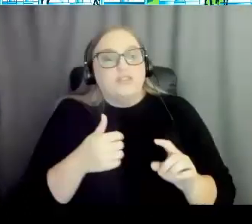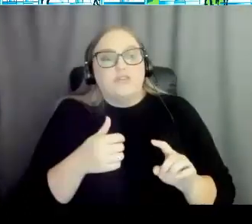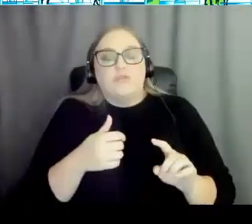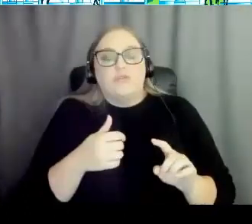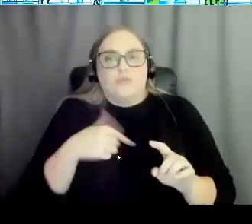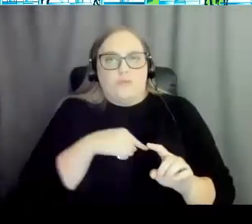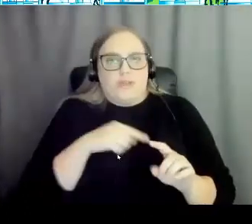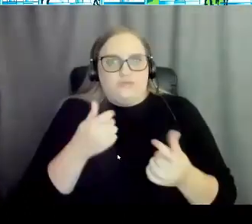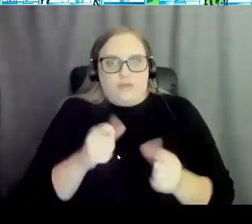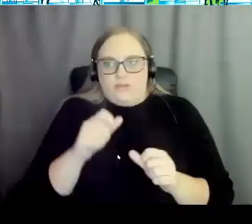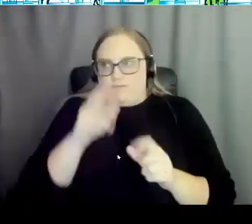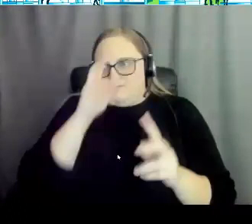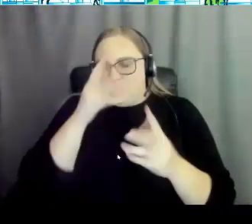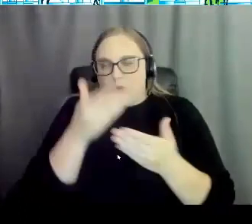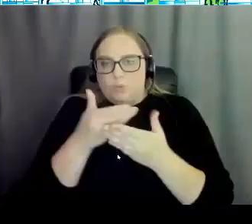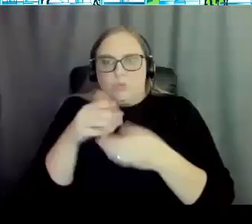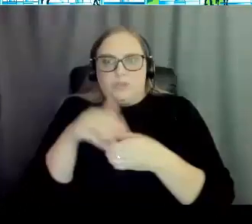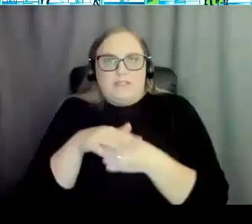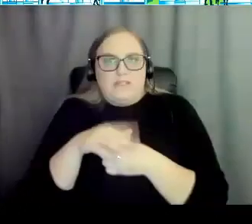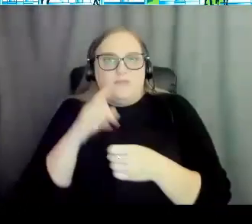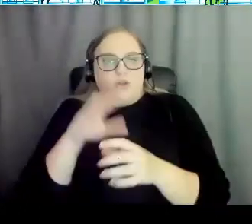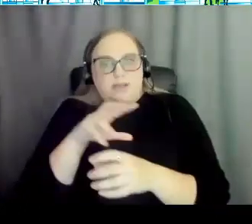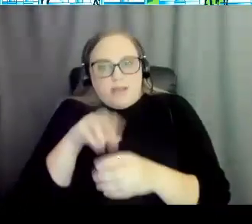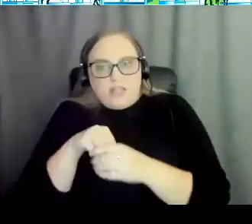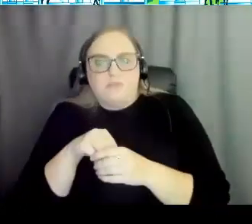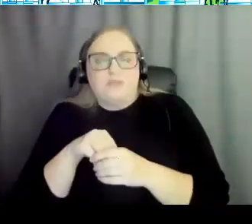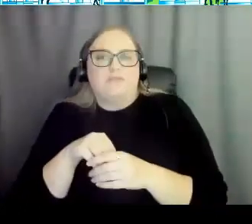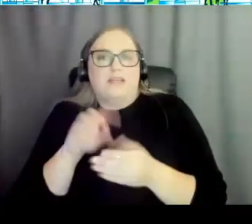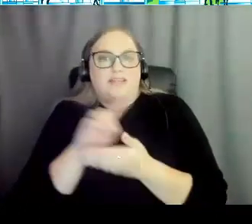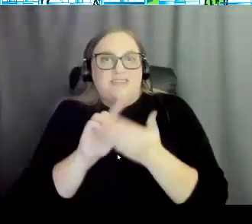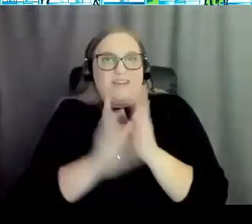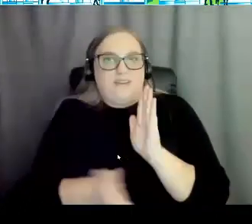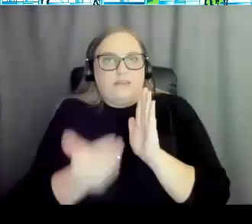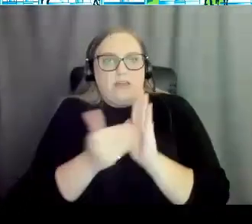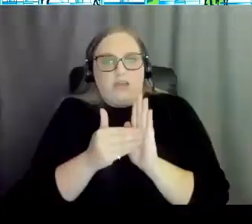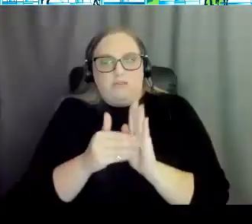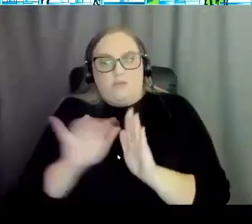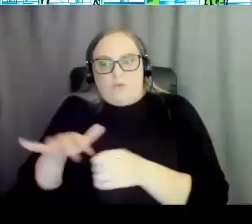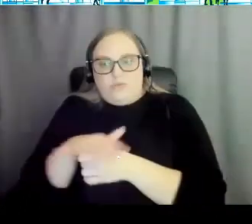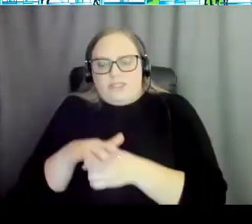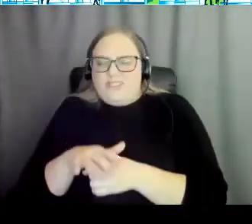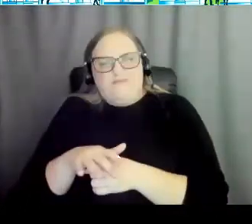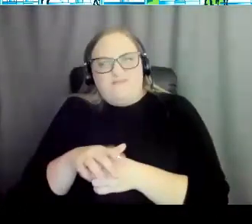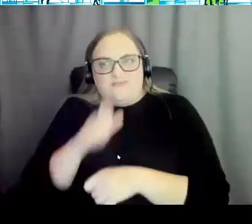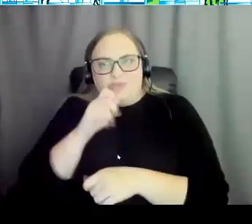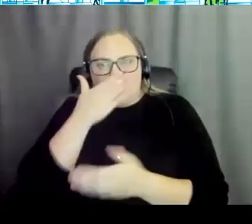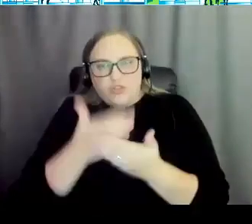spaces for engagement and kind of redesign existing spaces that have not been working very well.